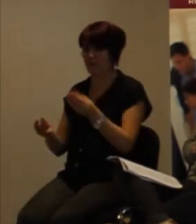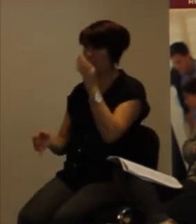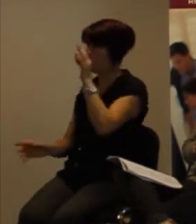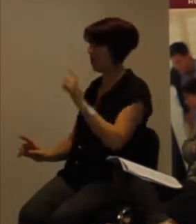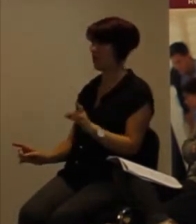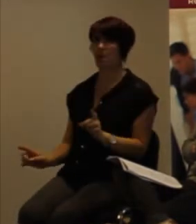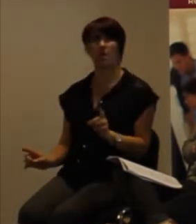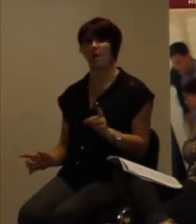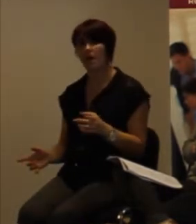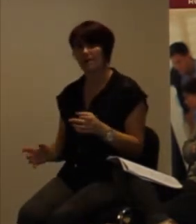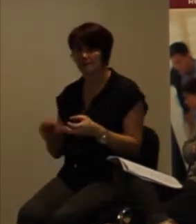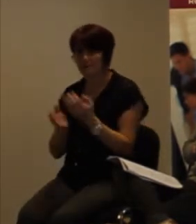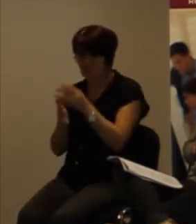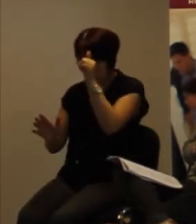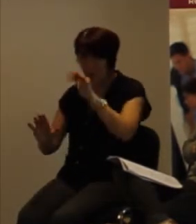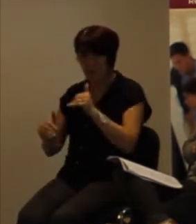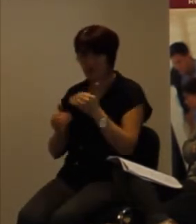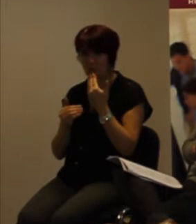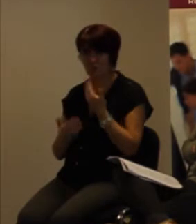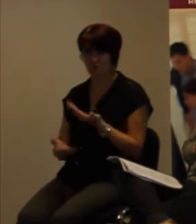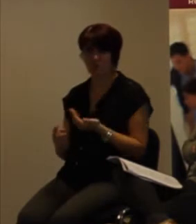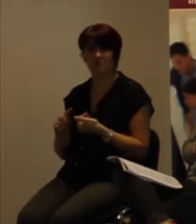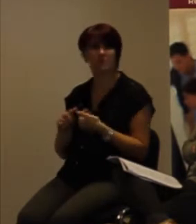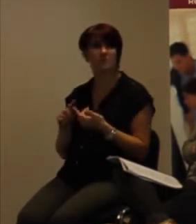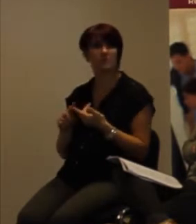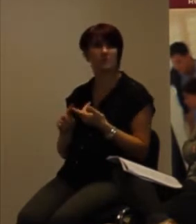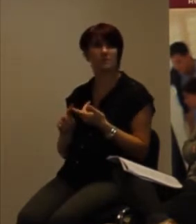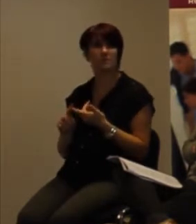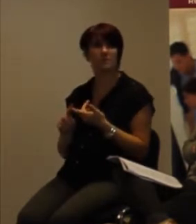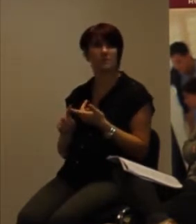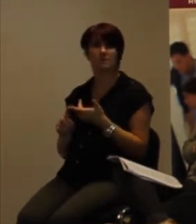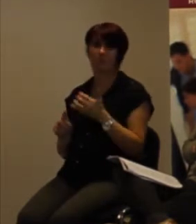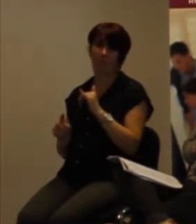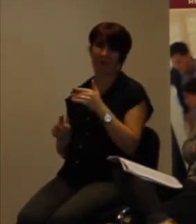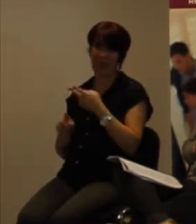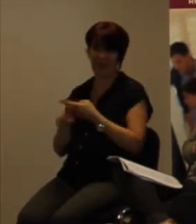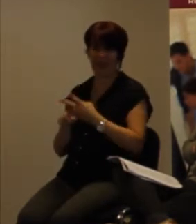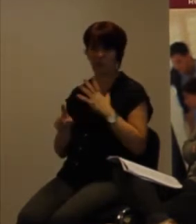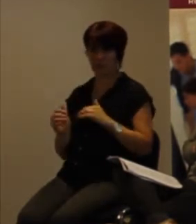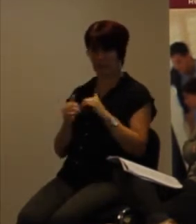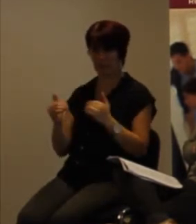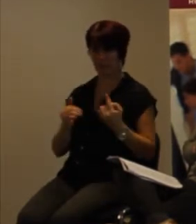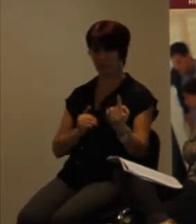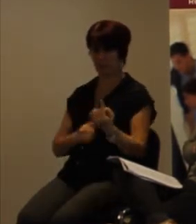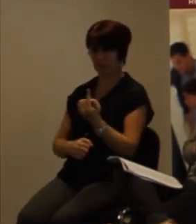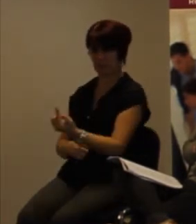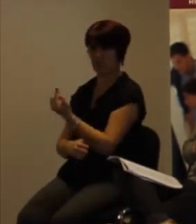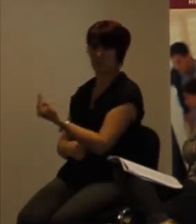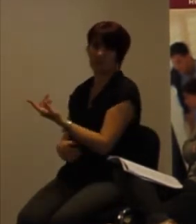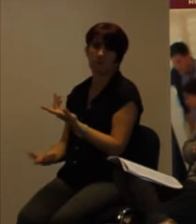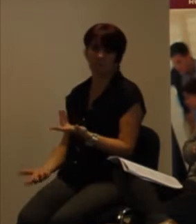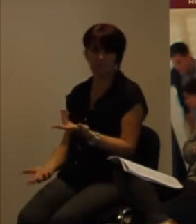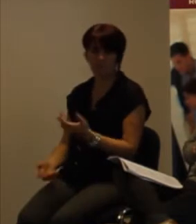They're not something that's new to them. Again, we may need to accommodate them separately. It's a possibility. Please